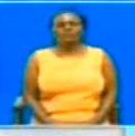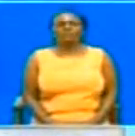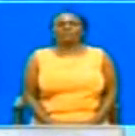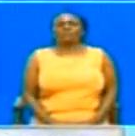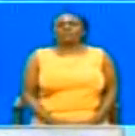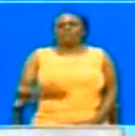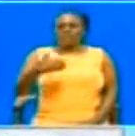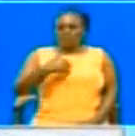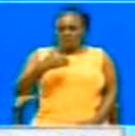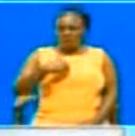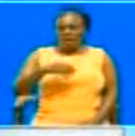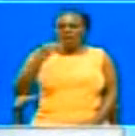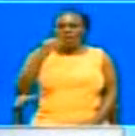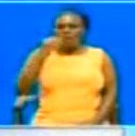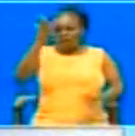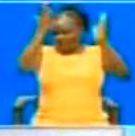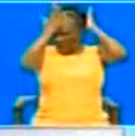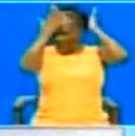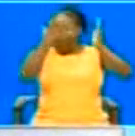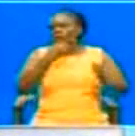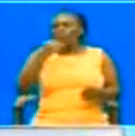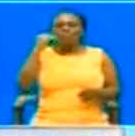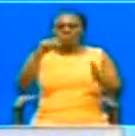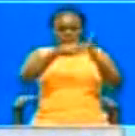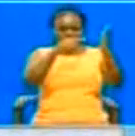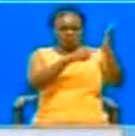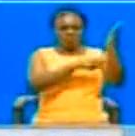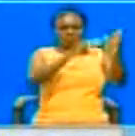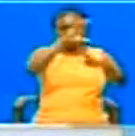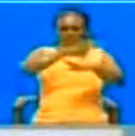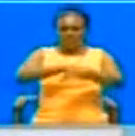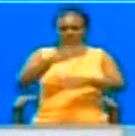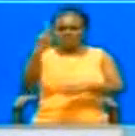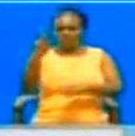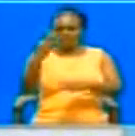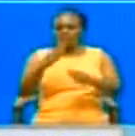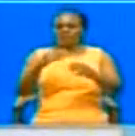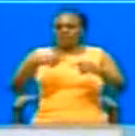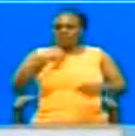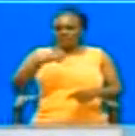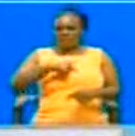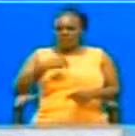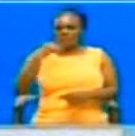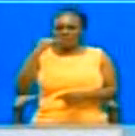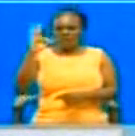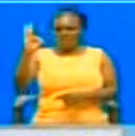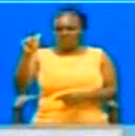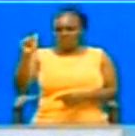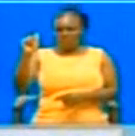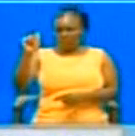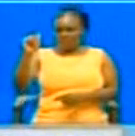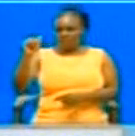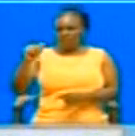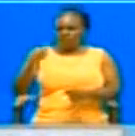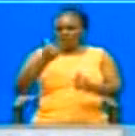Hosts Kakamega Homeboys bagged all 3 points with a 1-0 win over visiting Nakumatt FC in the FKF Premier